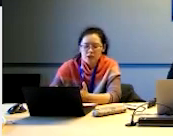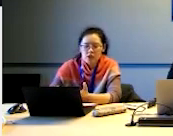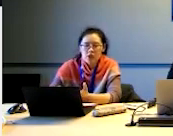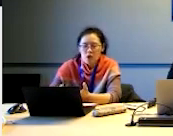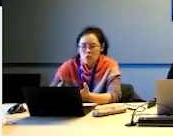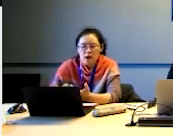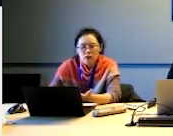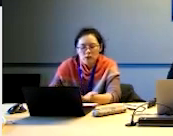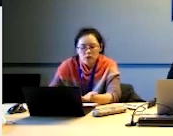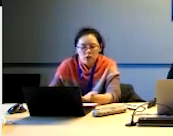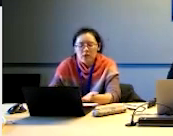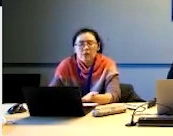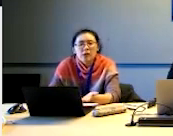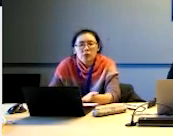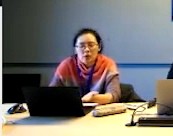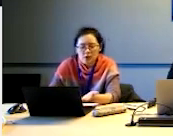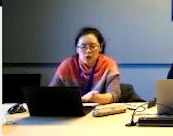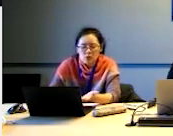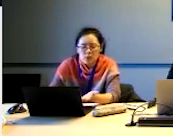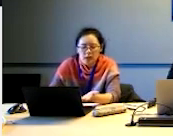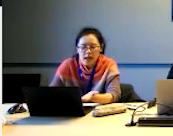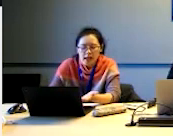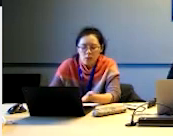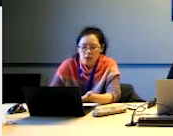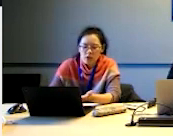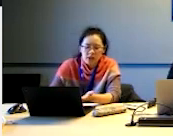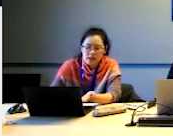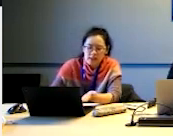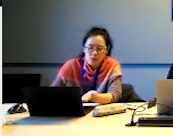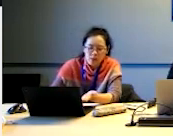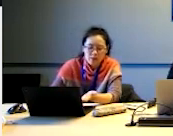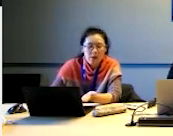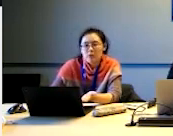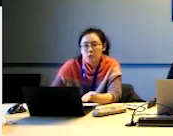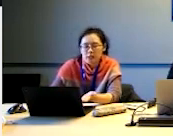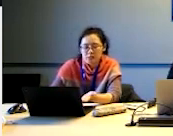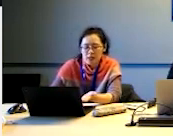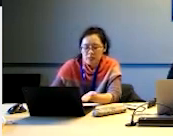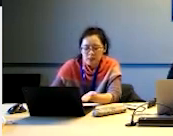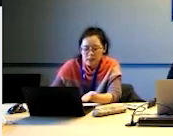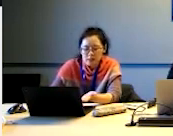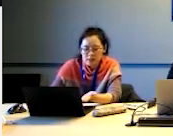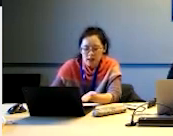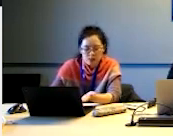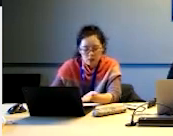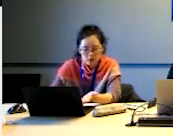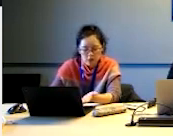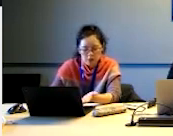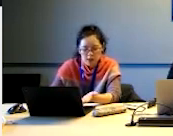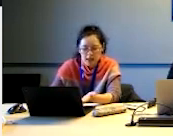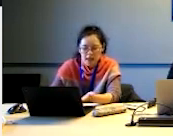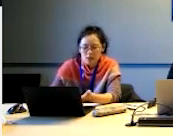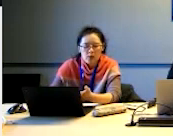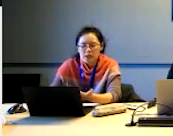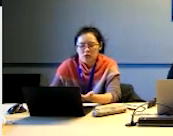us, such as why you want to join our patient partner group, and what are your key takeaways from our weekly planning meetings and